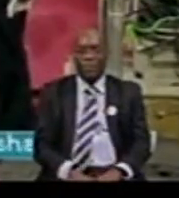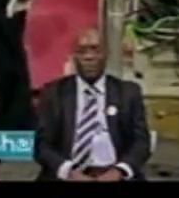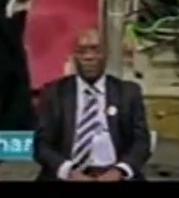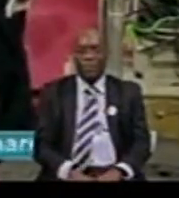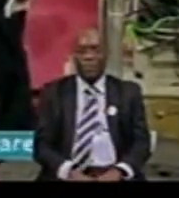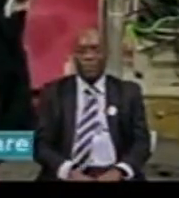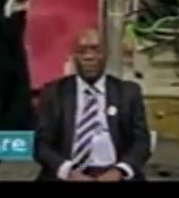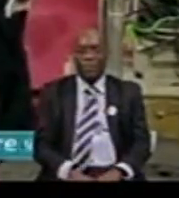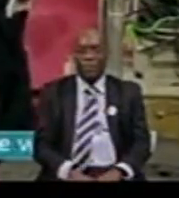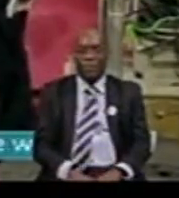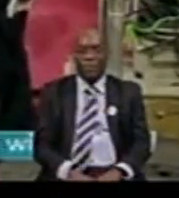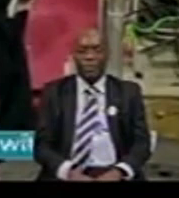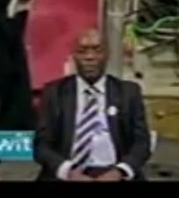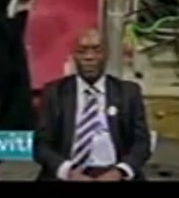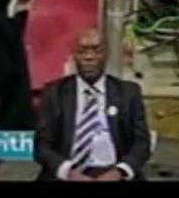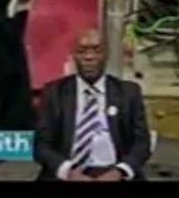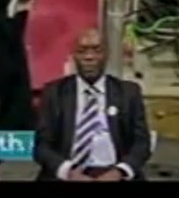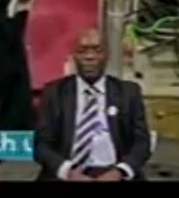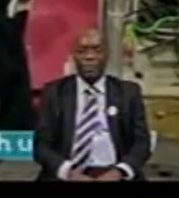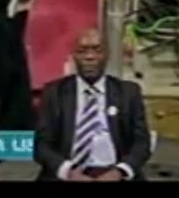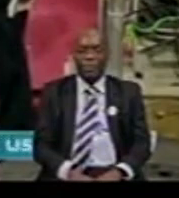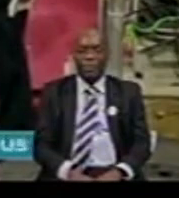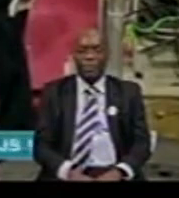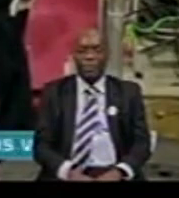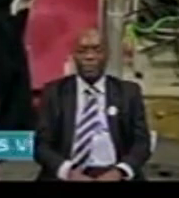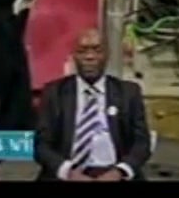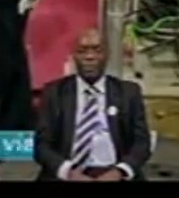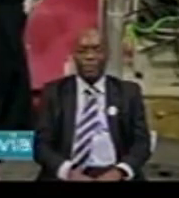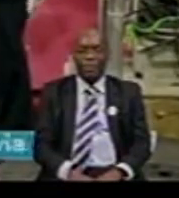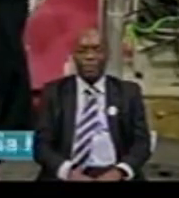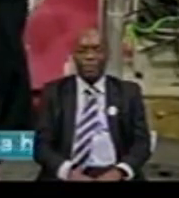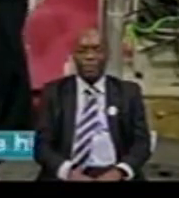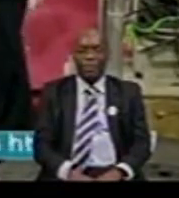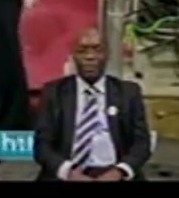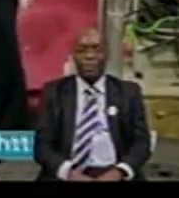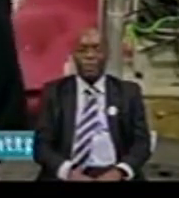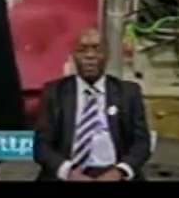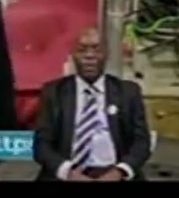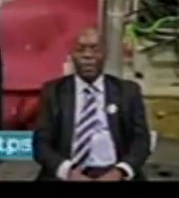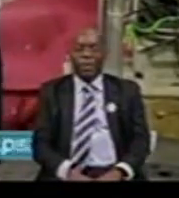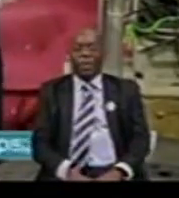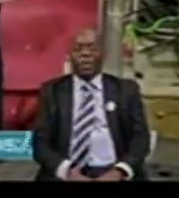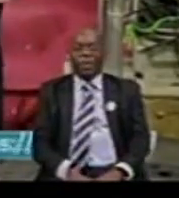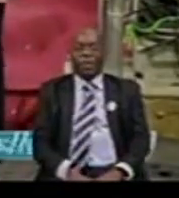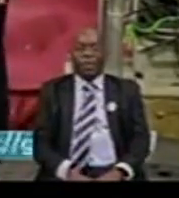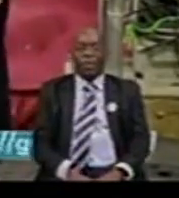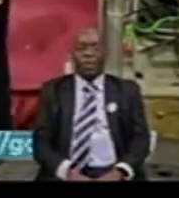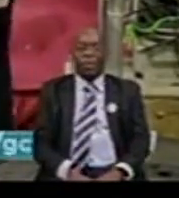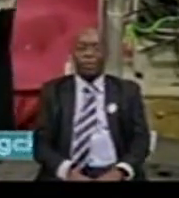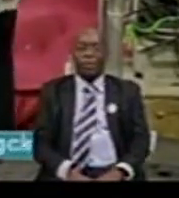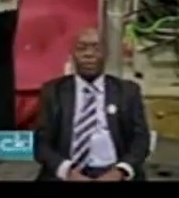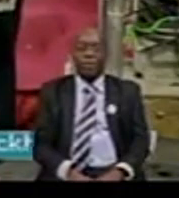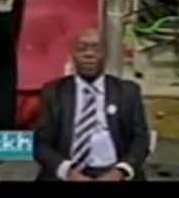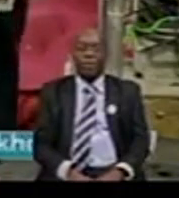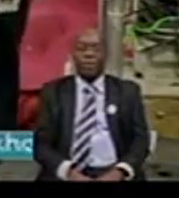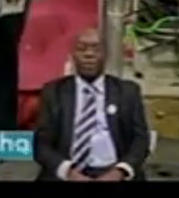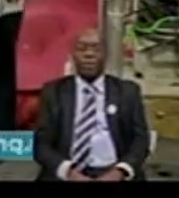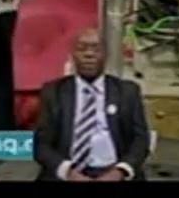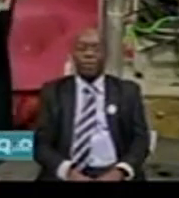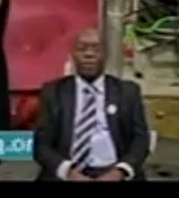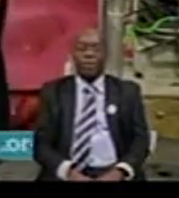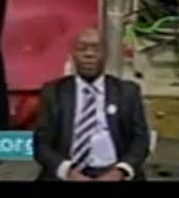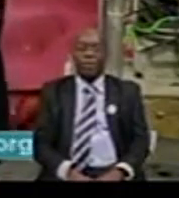specifically during this crusade, he had been having peppery sensation at the left foot for some times